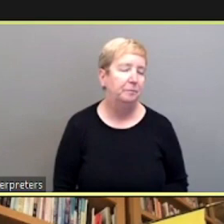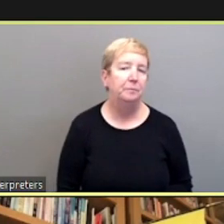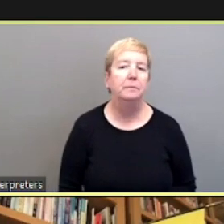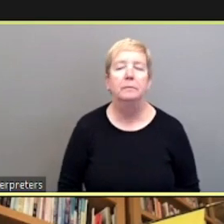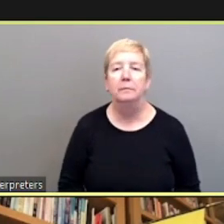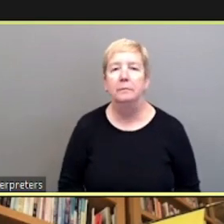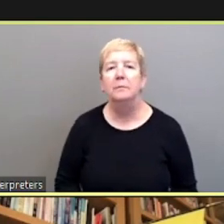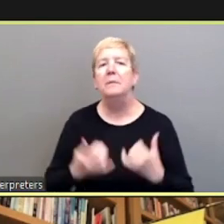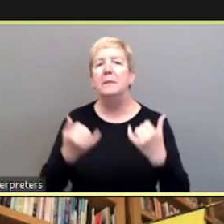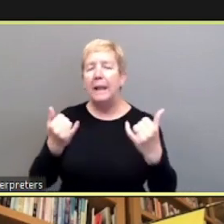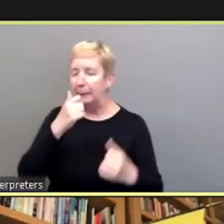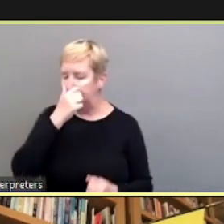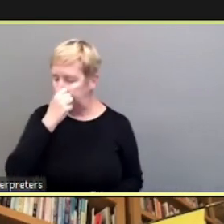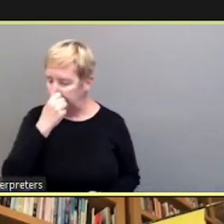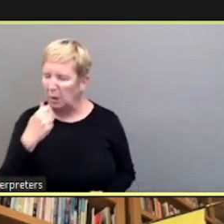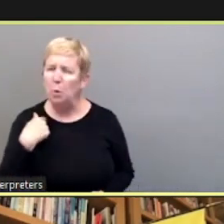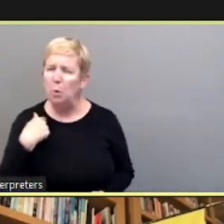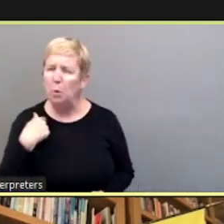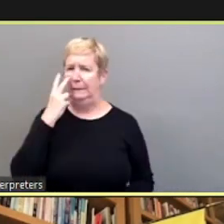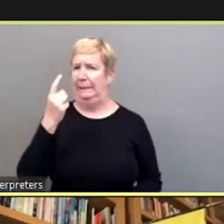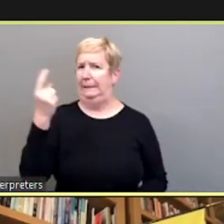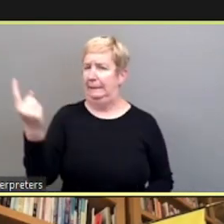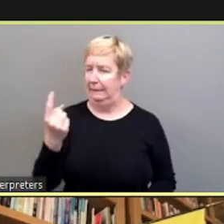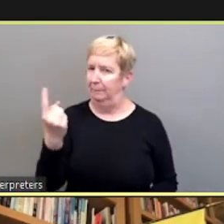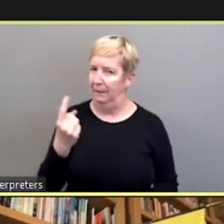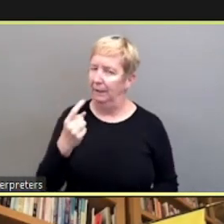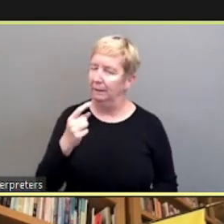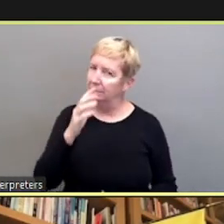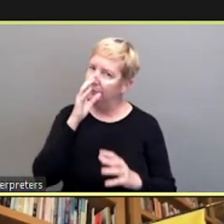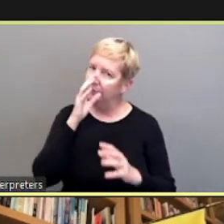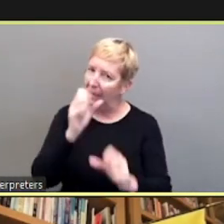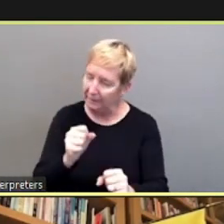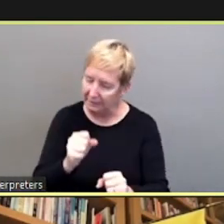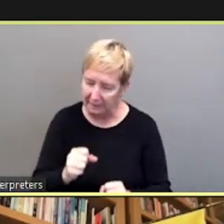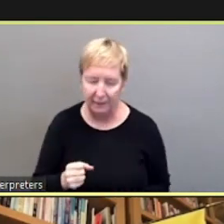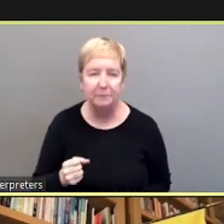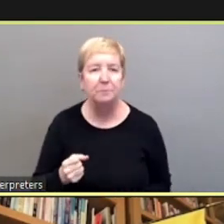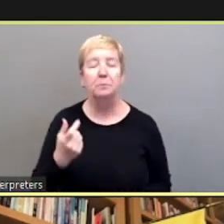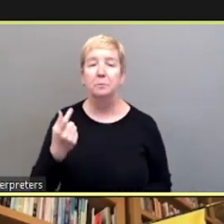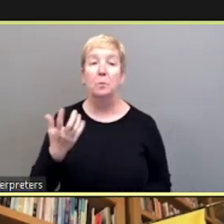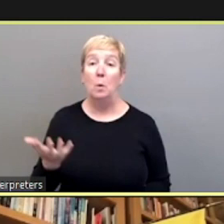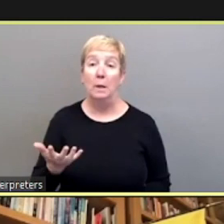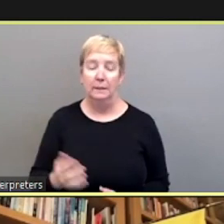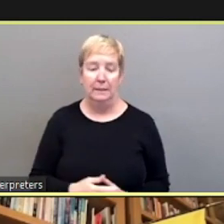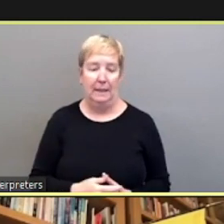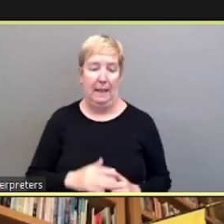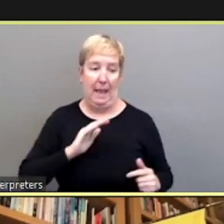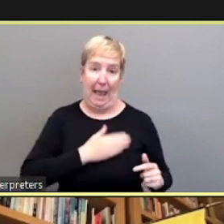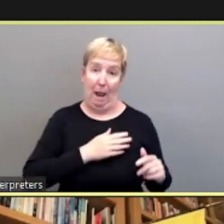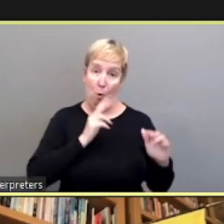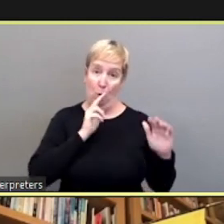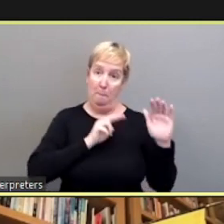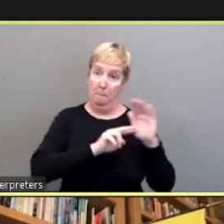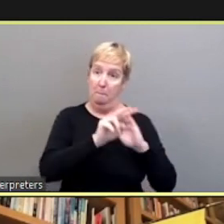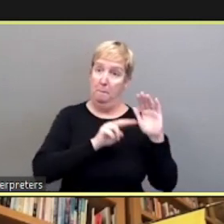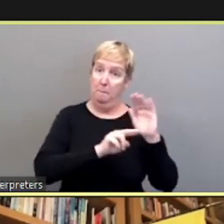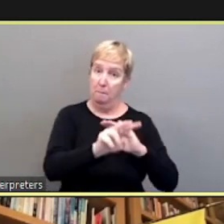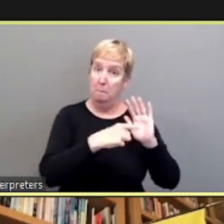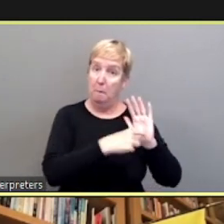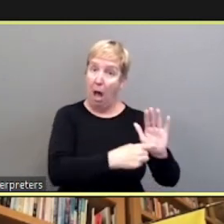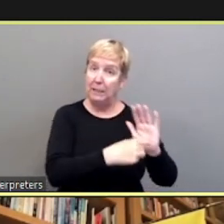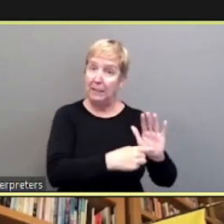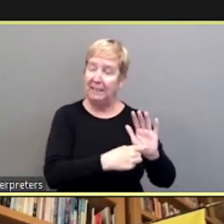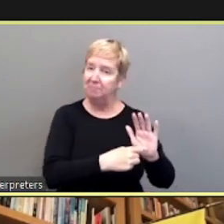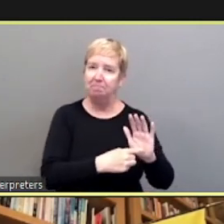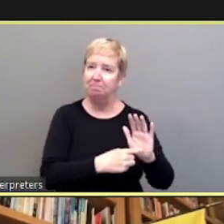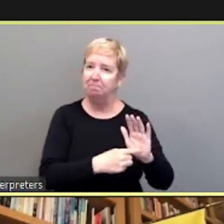Modeling, we're seeing something really, really interesting. And what we're seeing is actually the modeling that we've been doing is no longer